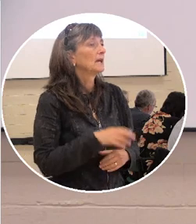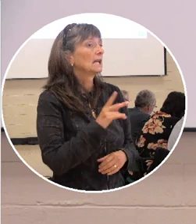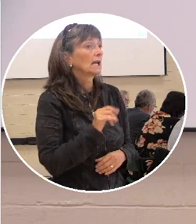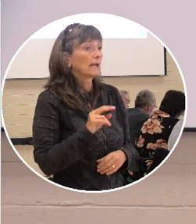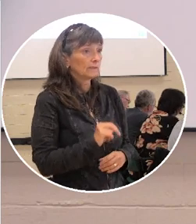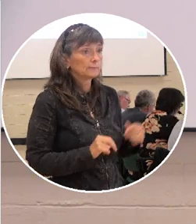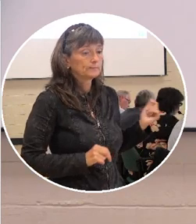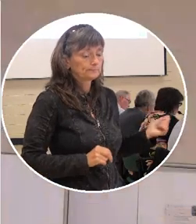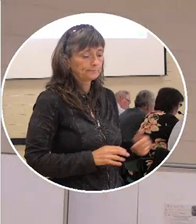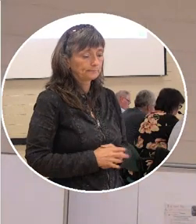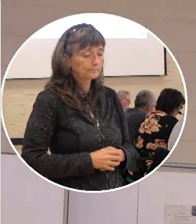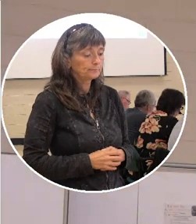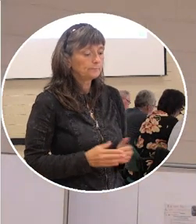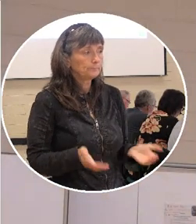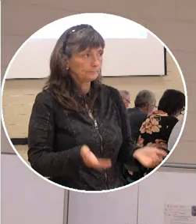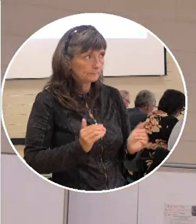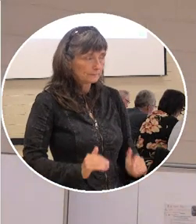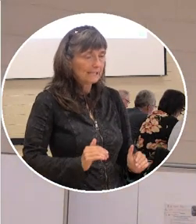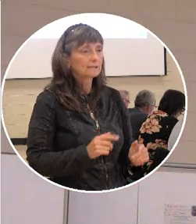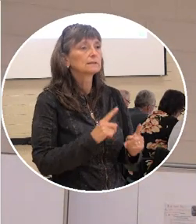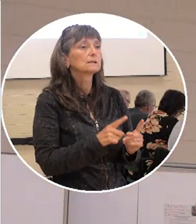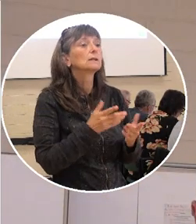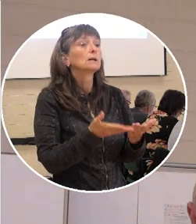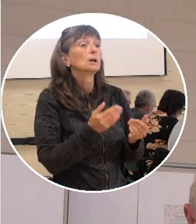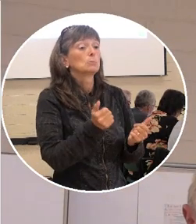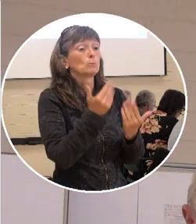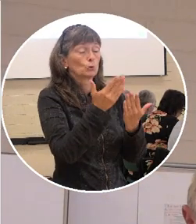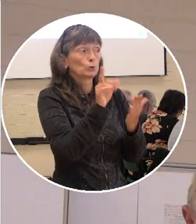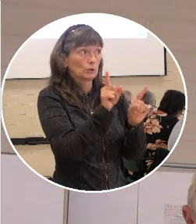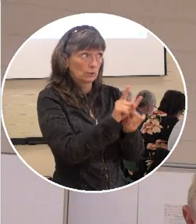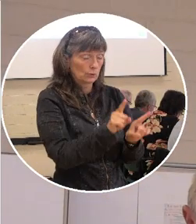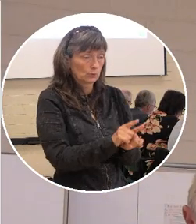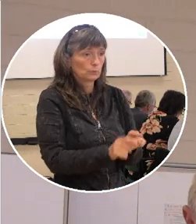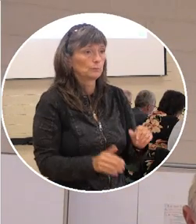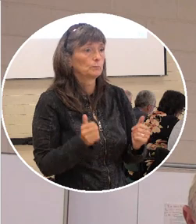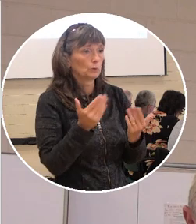you. This next item is also a motion.